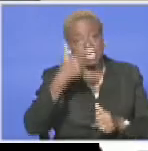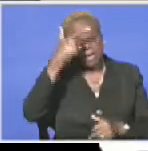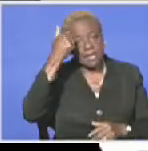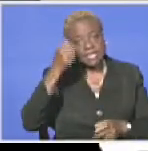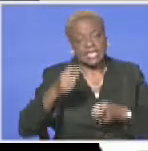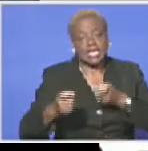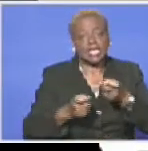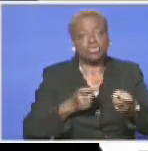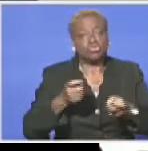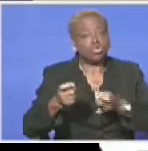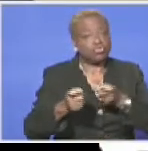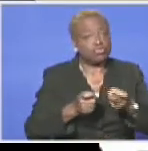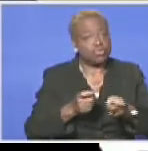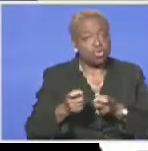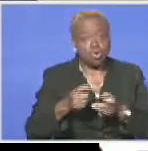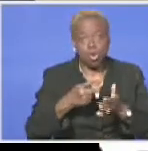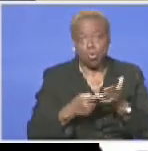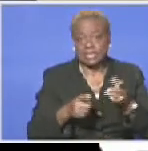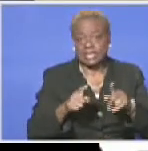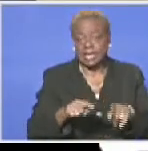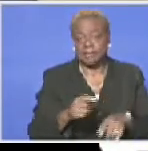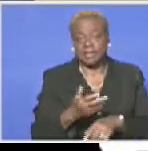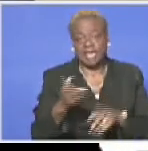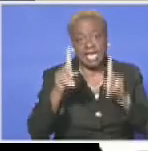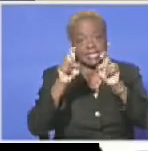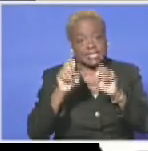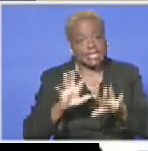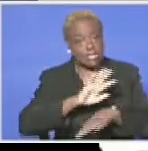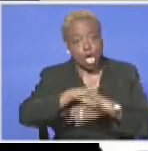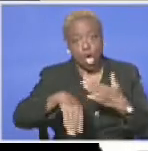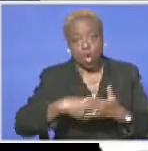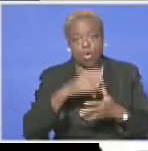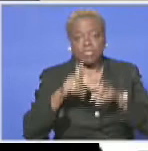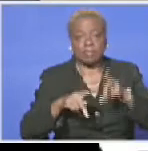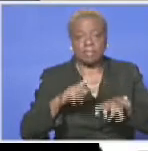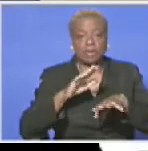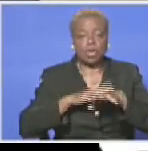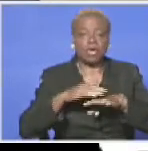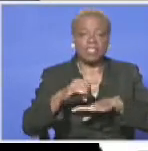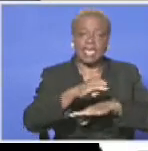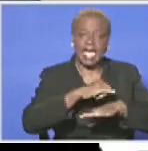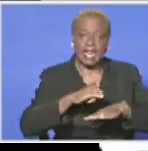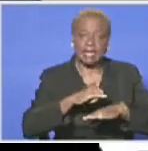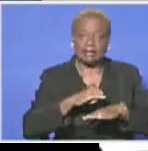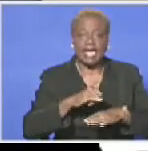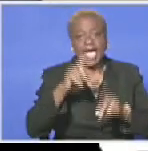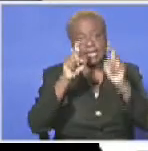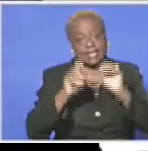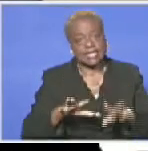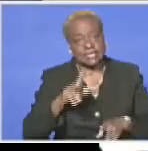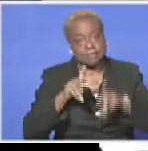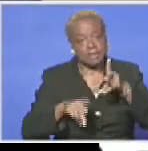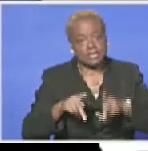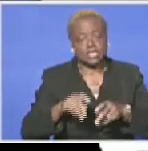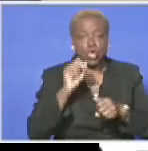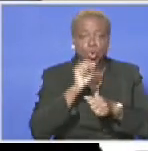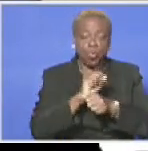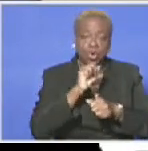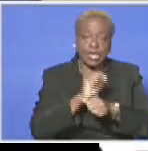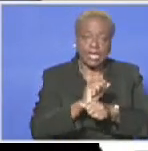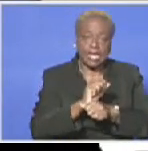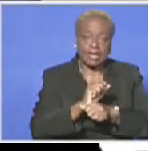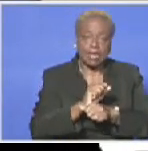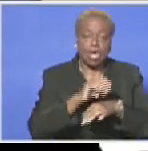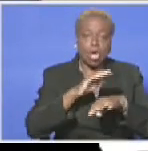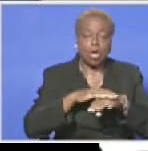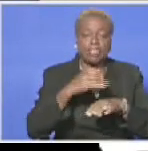better there. They can test everybody on the island. They can check everybody who's working on the island. Then they're going to come to Nassau and